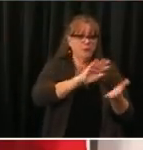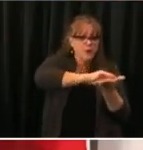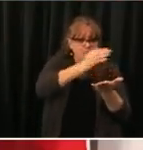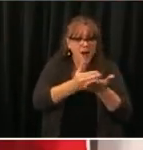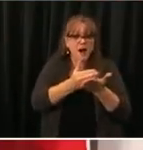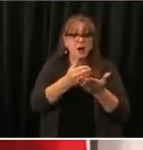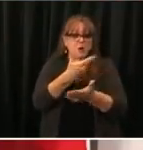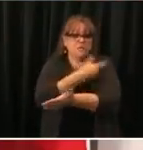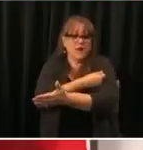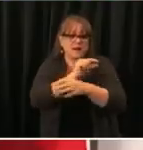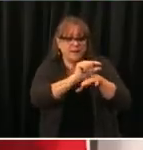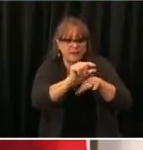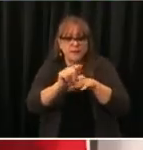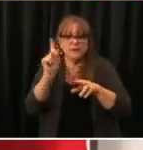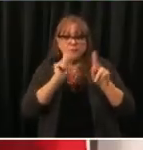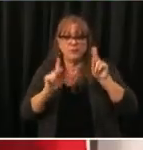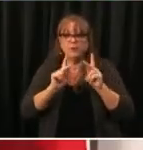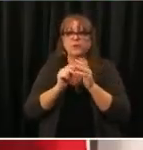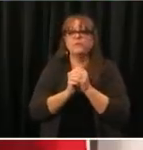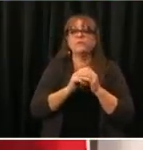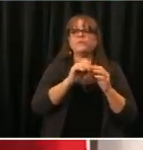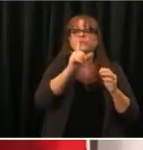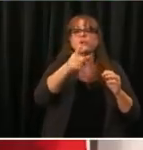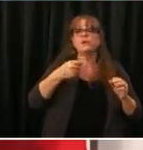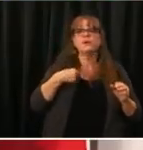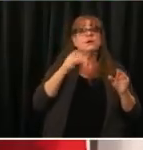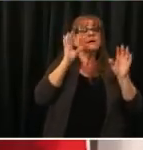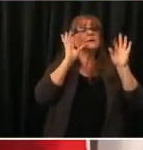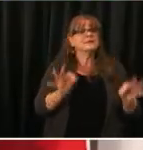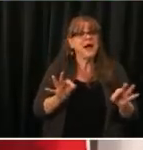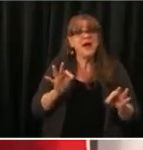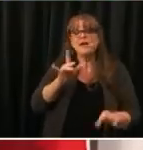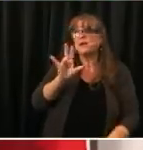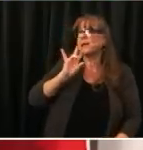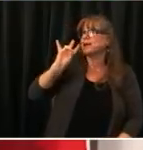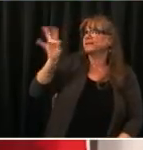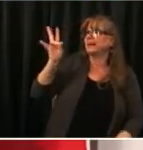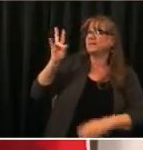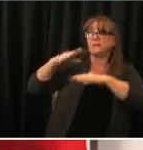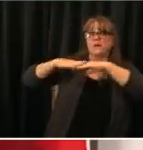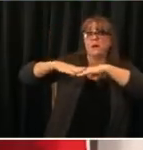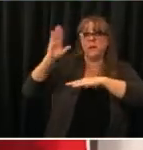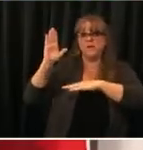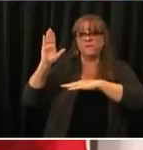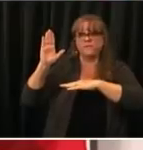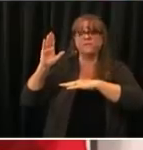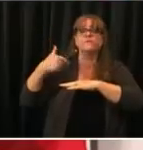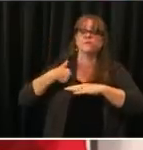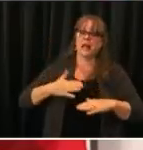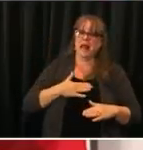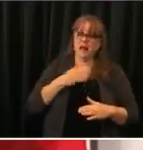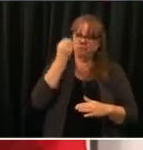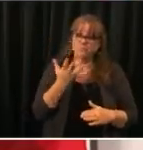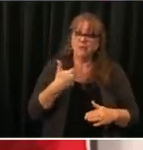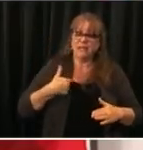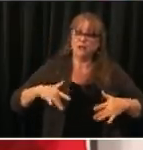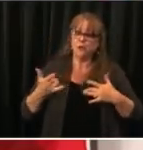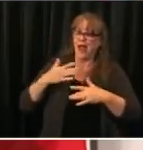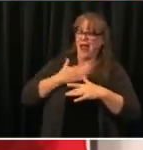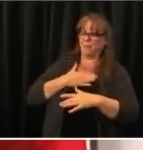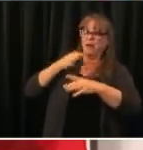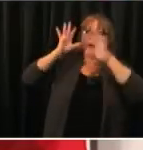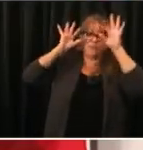up should go first, and they are still going. We've done about 40% of people age 70 and up, but